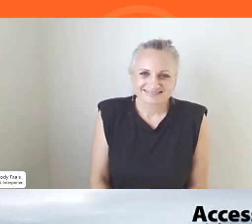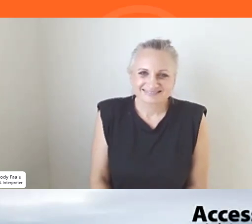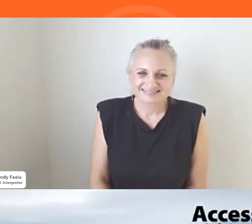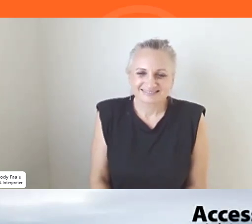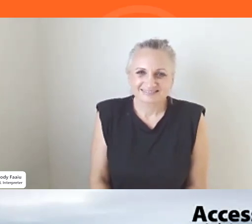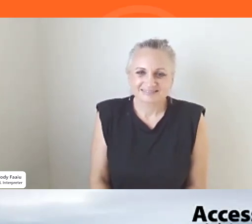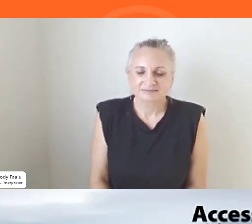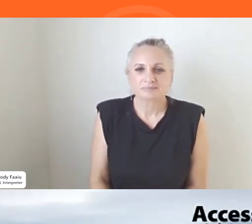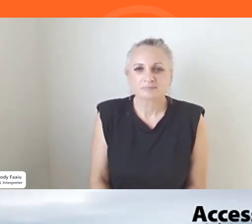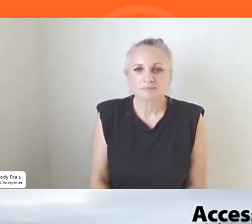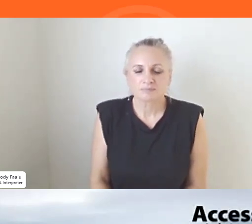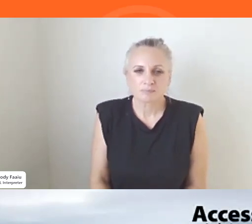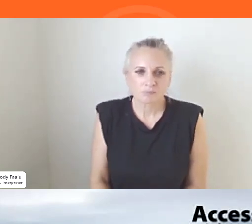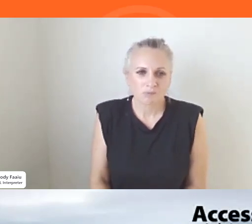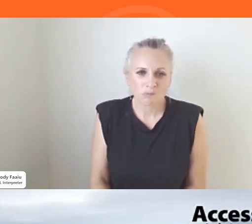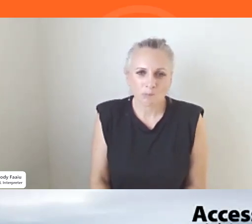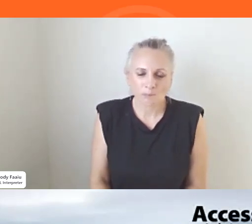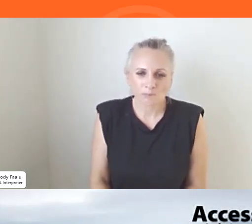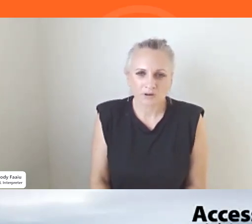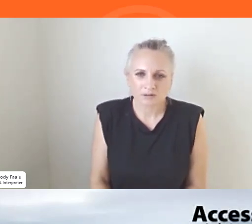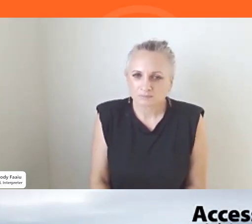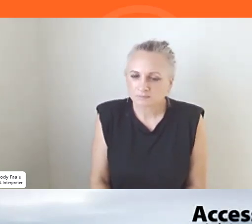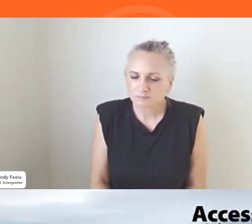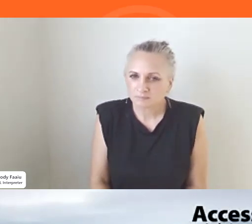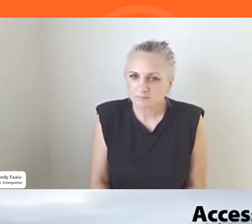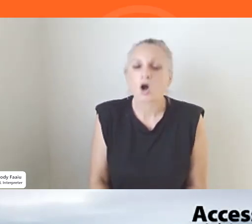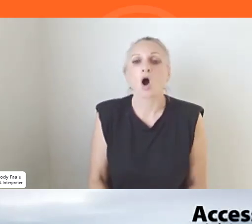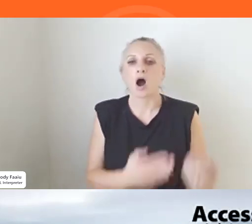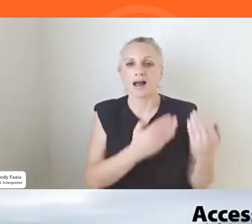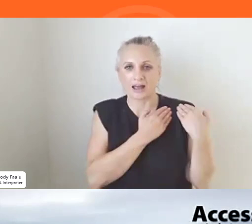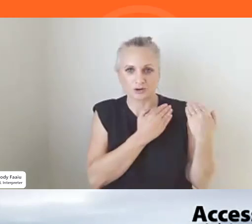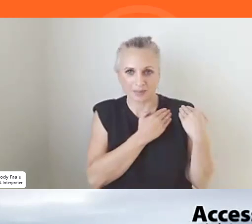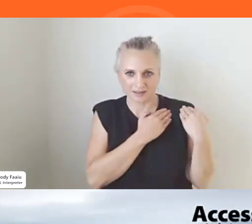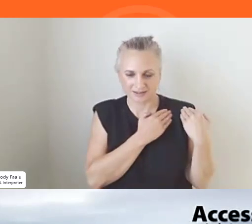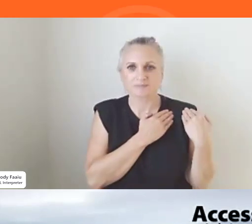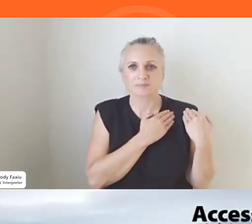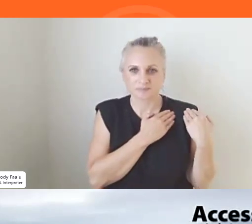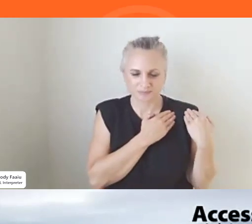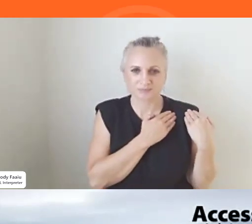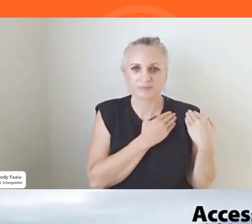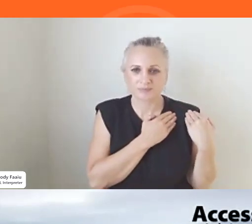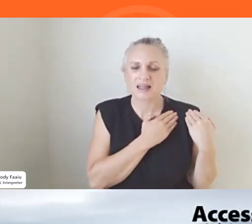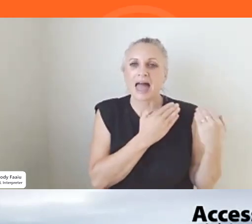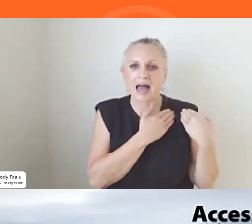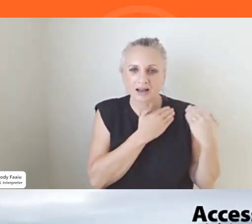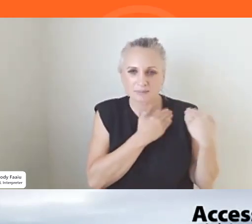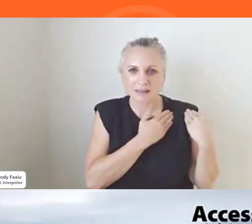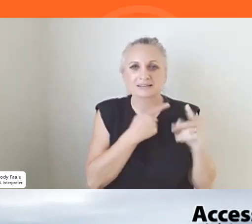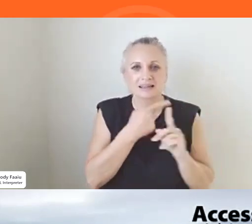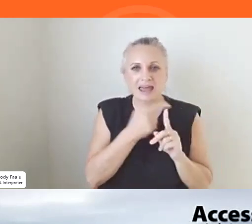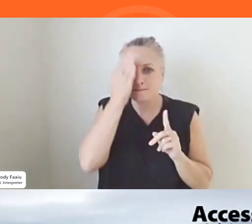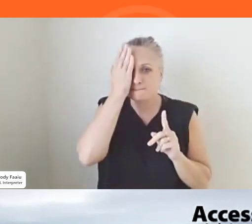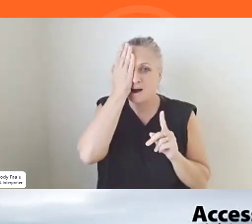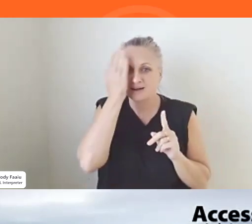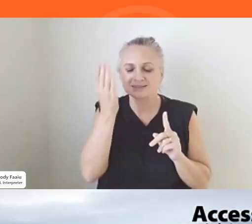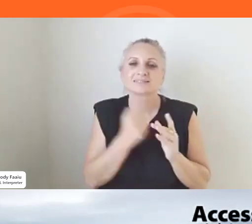Just was around the bias. Accountability over bias. In the bias. Yeah, no, the